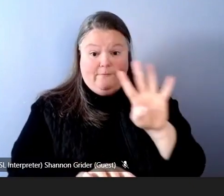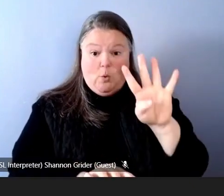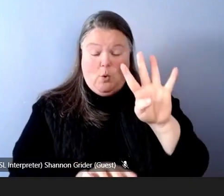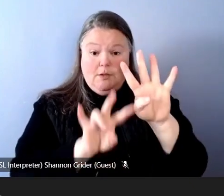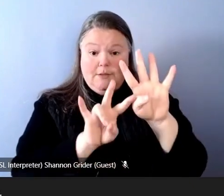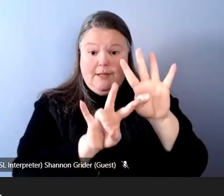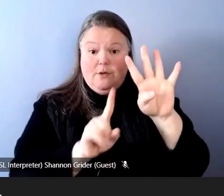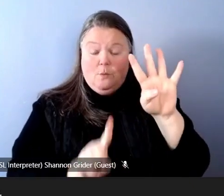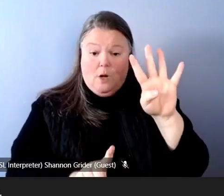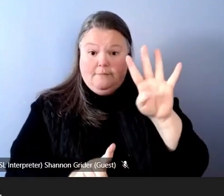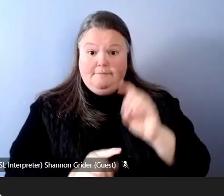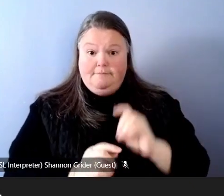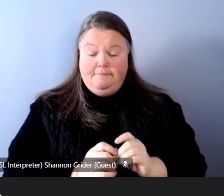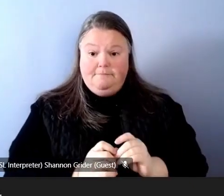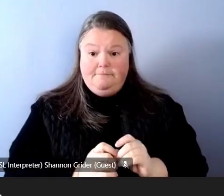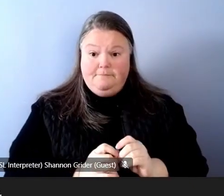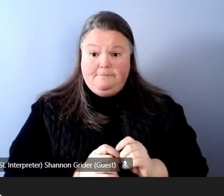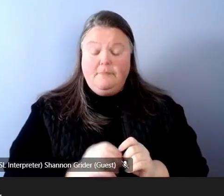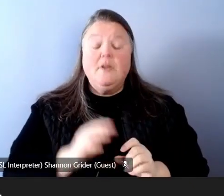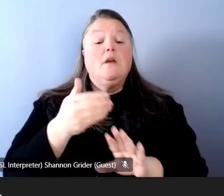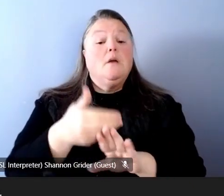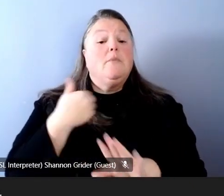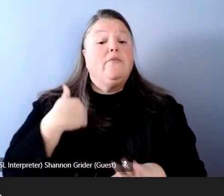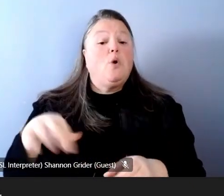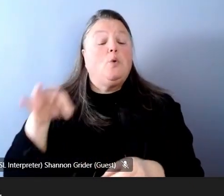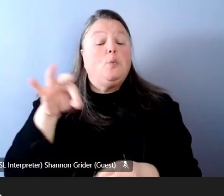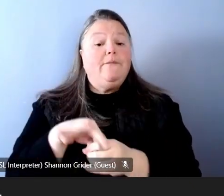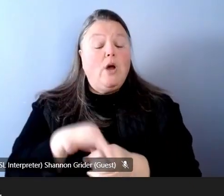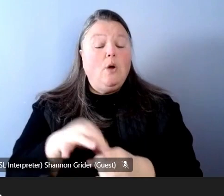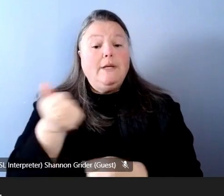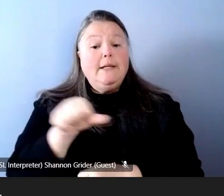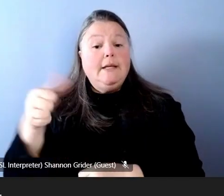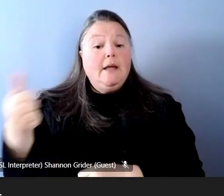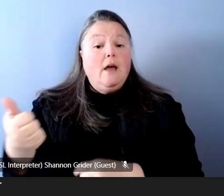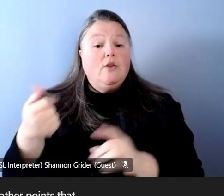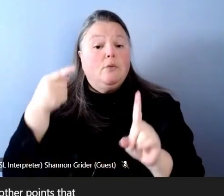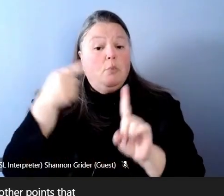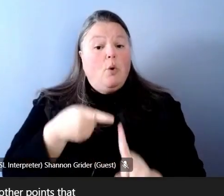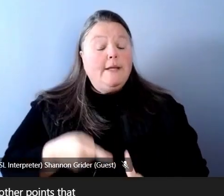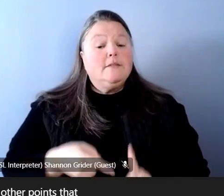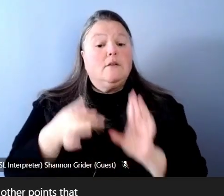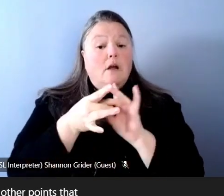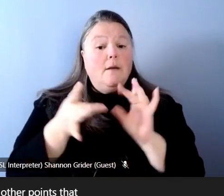before we go on to vote, is there any other points that people want to bring up